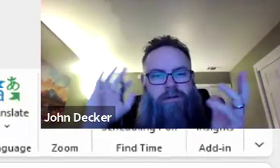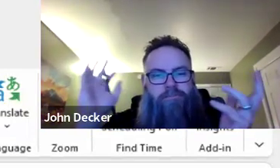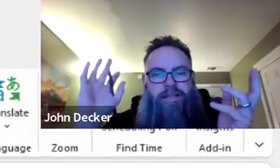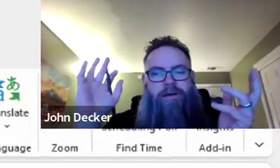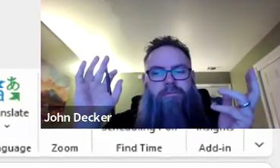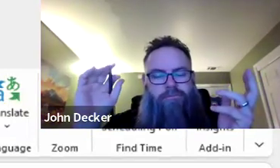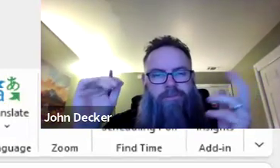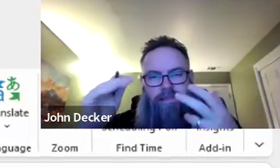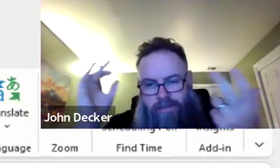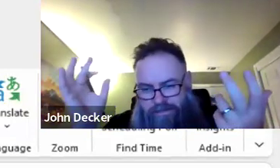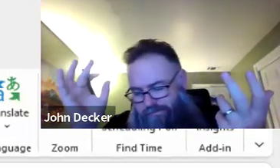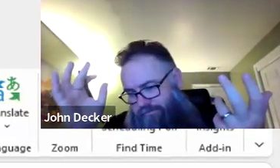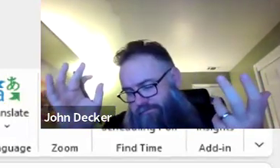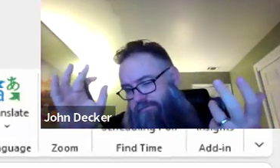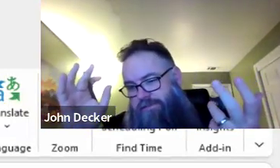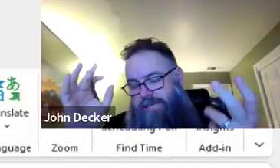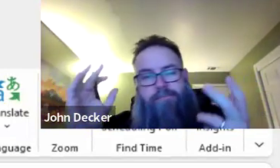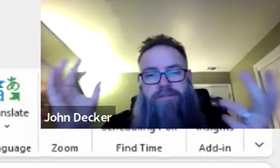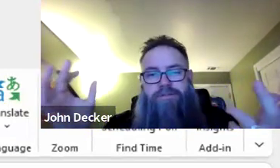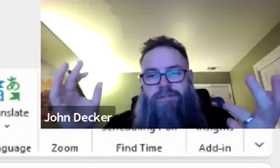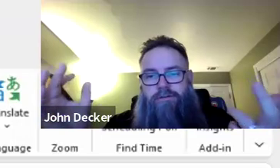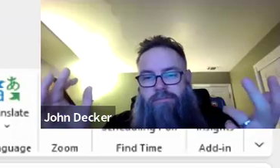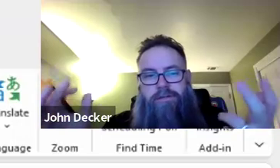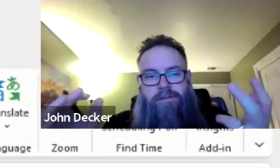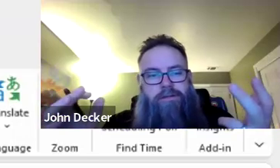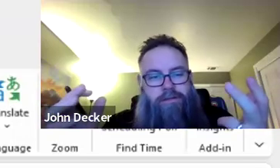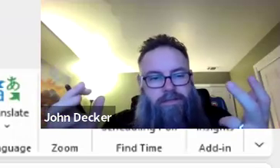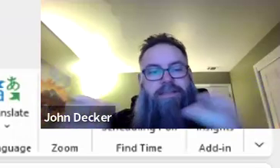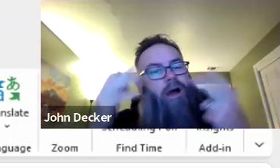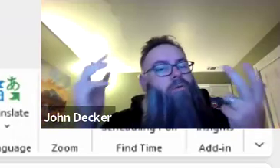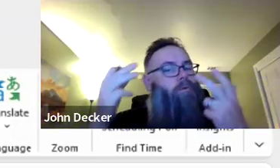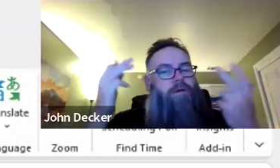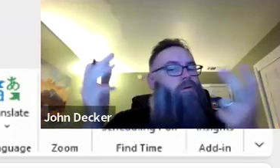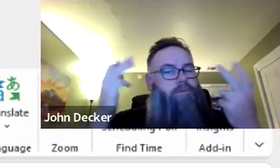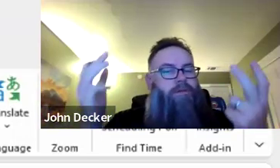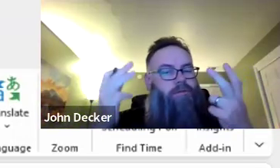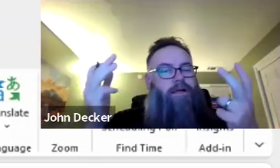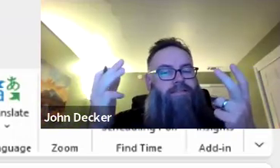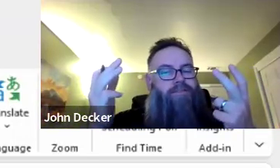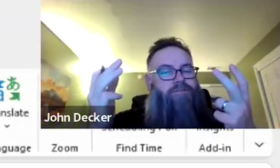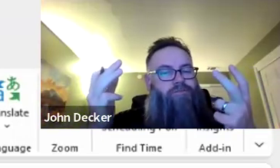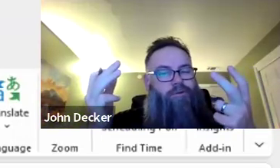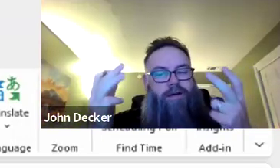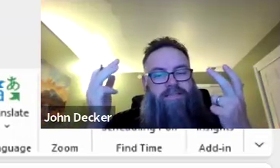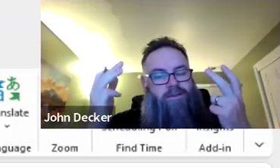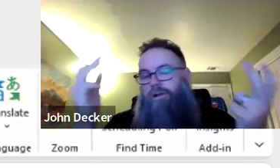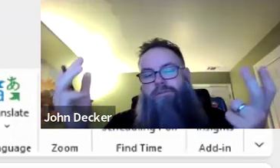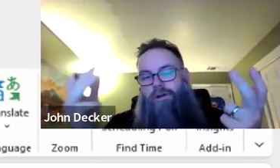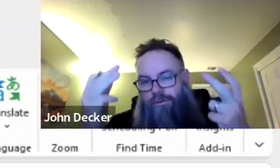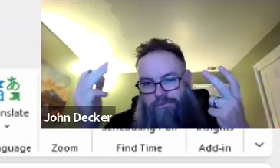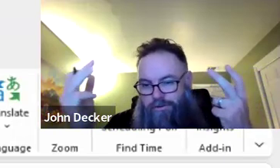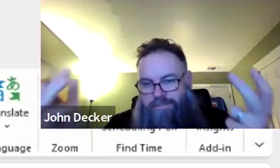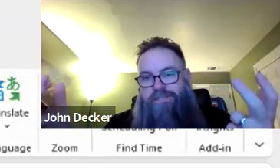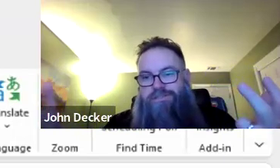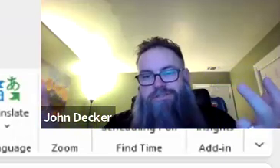that you've all been complaining about for like the last 10 months or so is now what we are going to be utilizing to process all